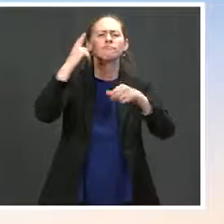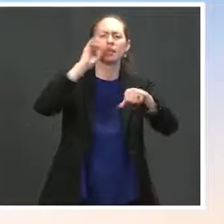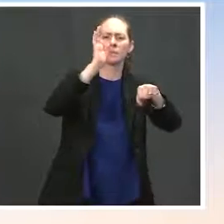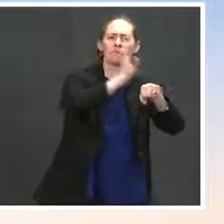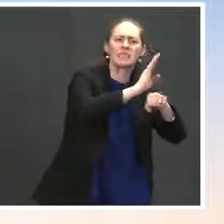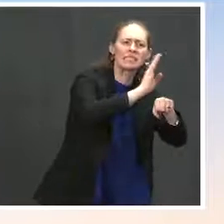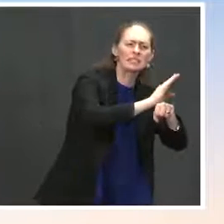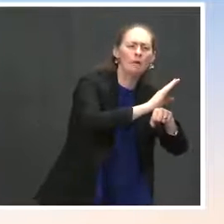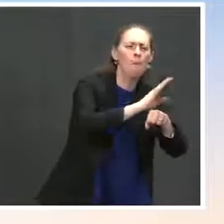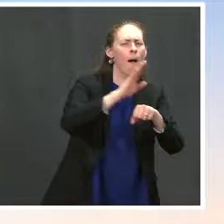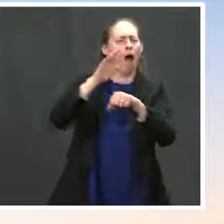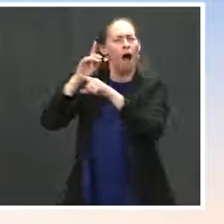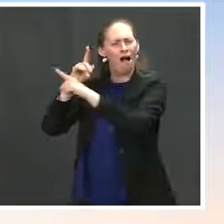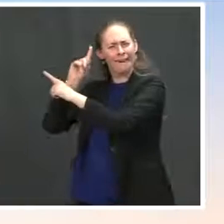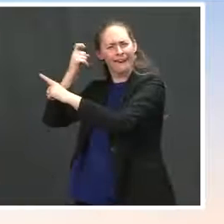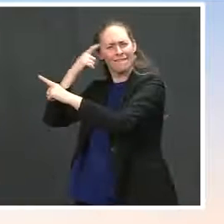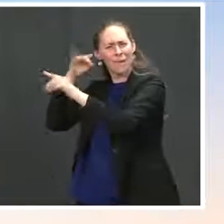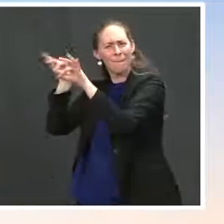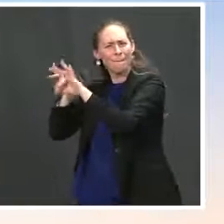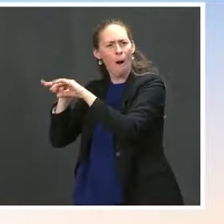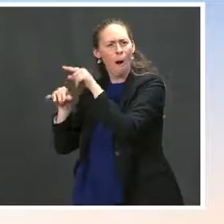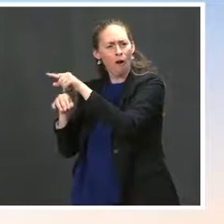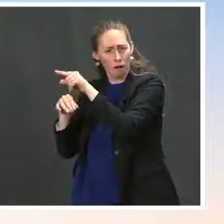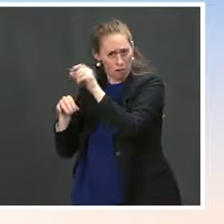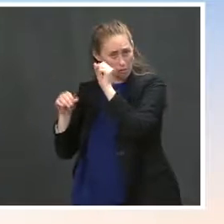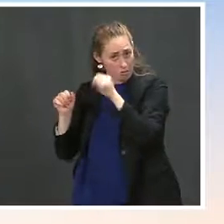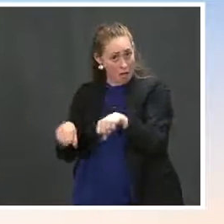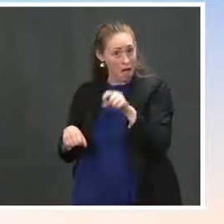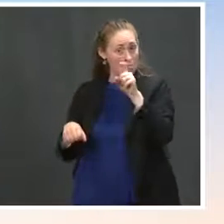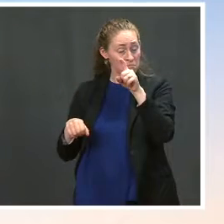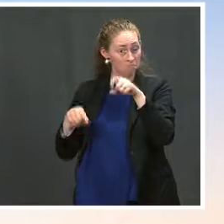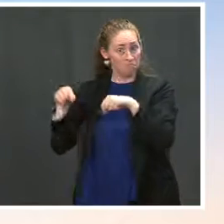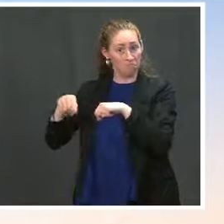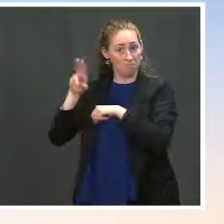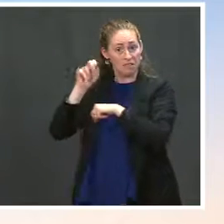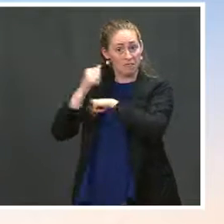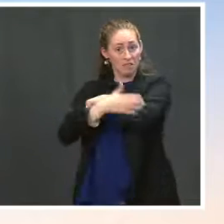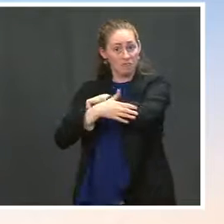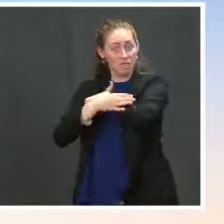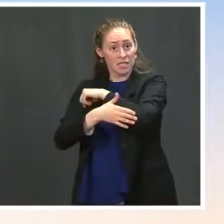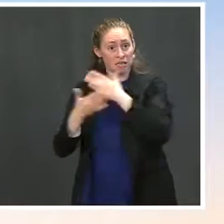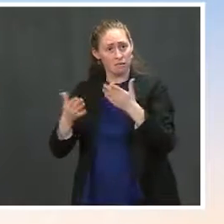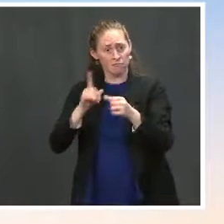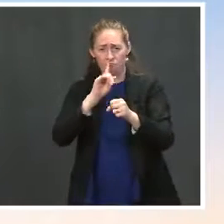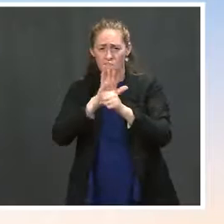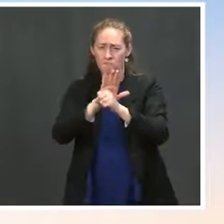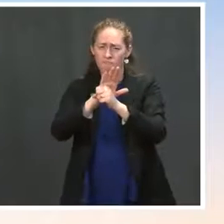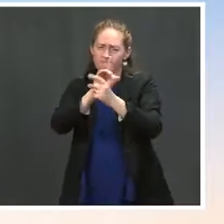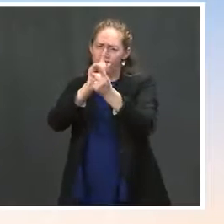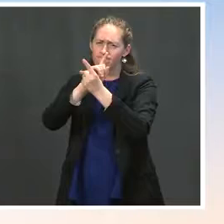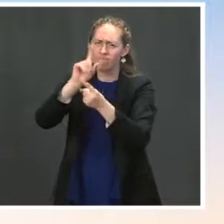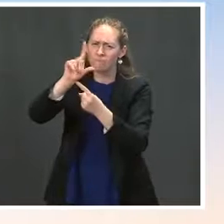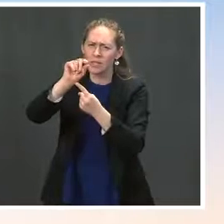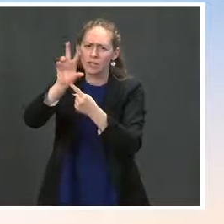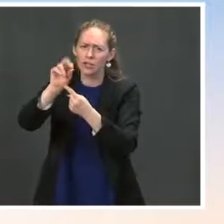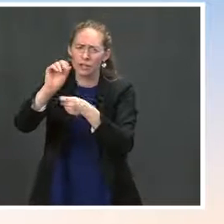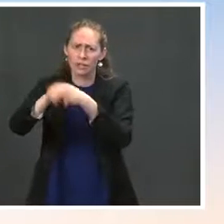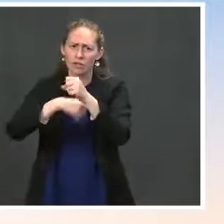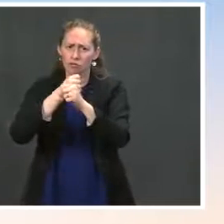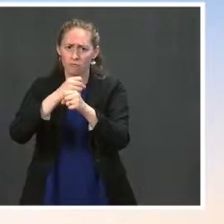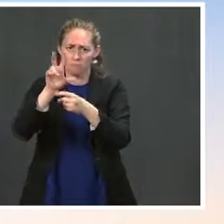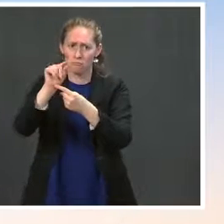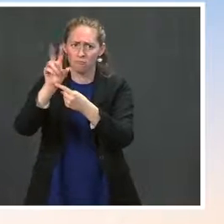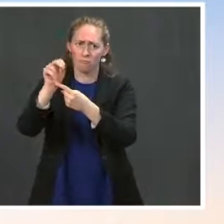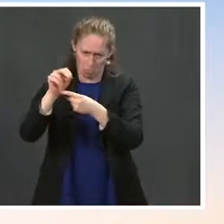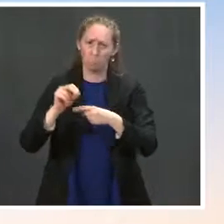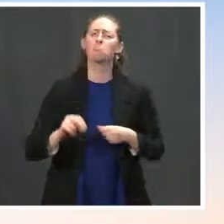States can follow through its commitment until 2030? That's absolutely what our commitment